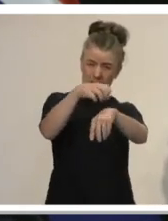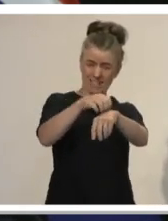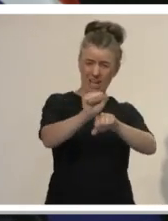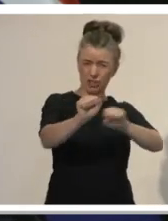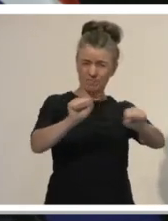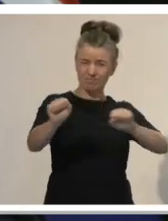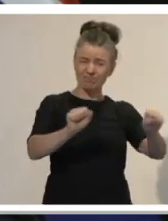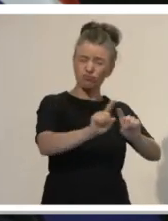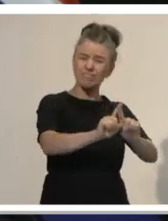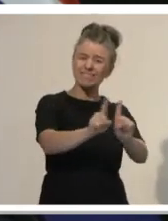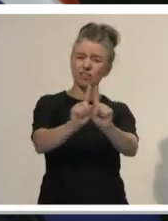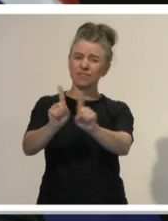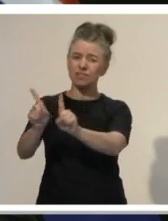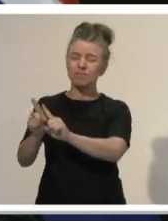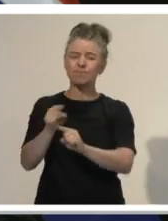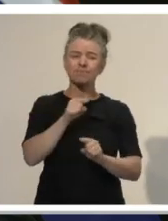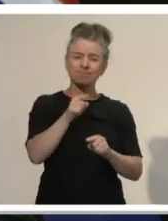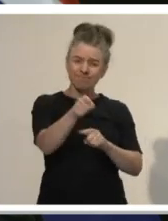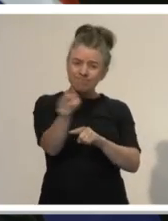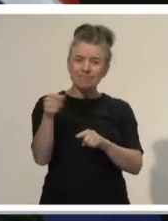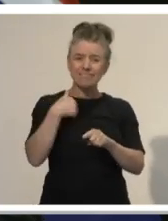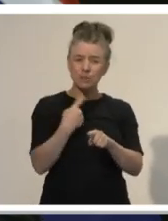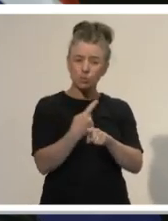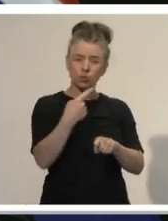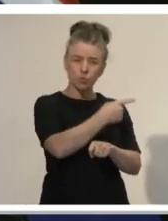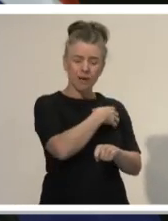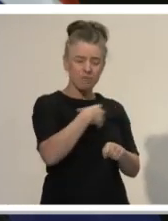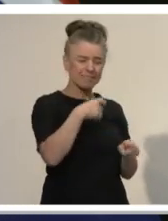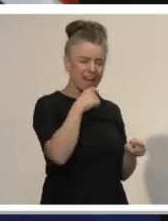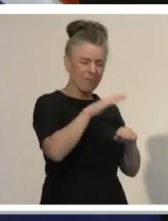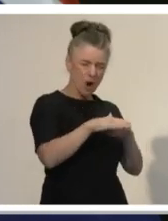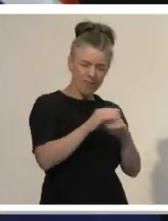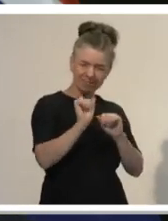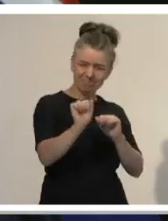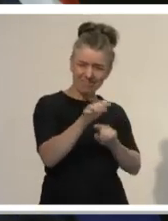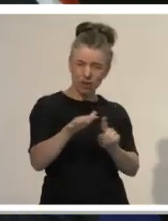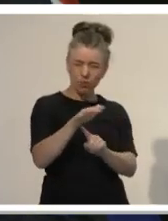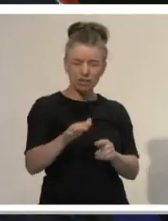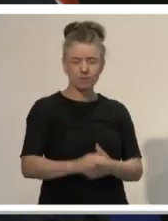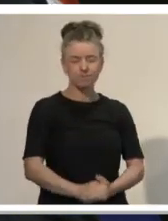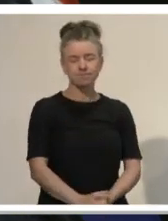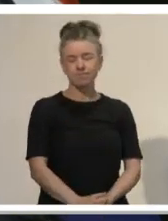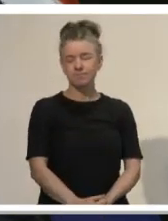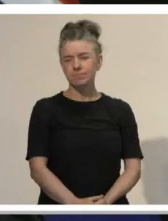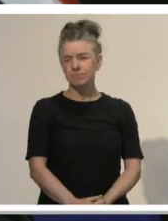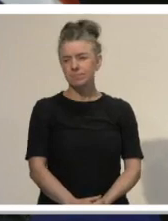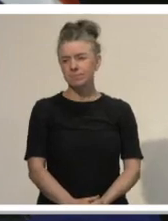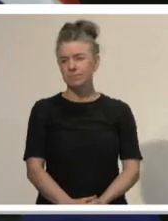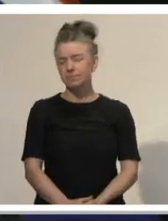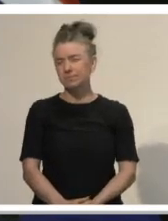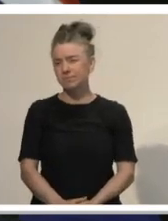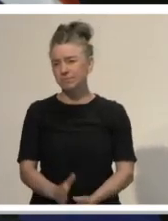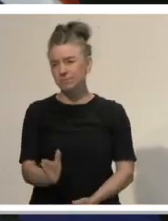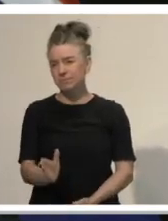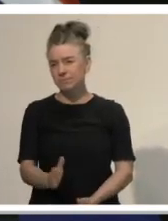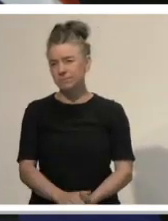those discussions that they'll be having with officials to figure out how that can be of assistance to them. Would you not agree, though, that the package is